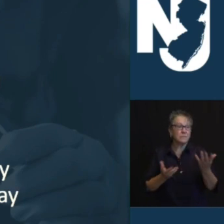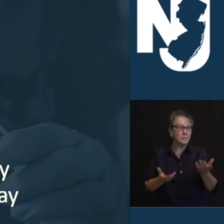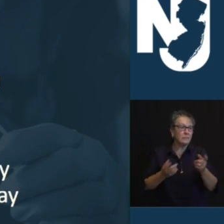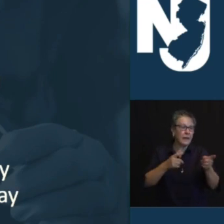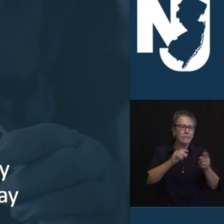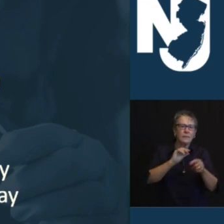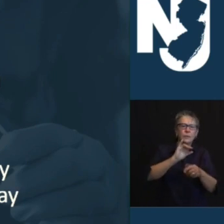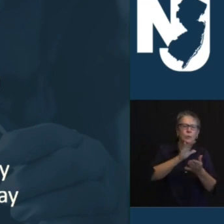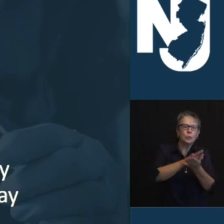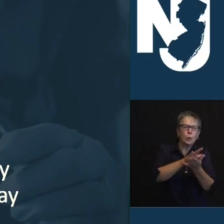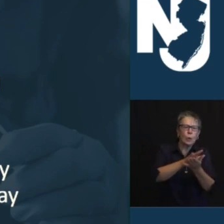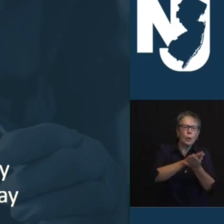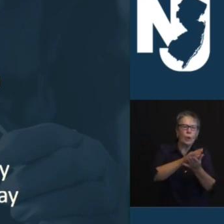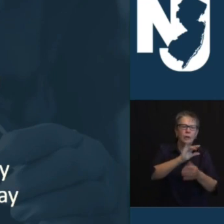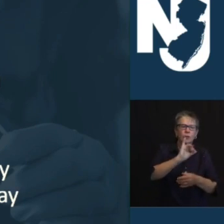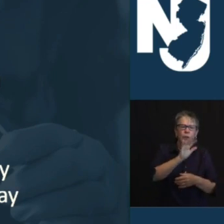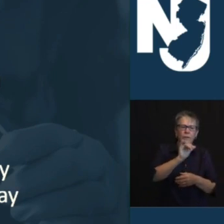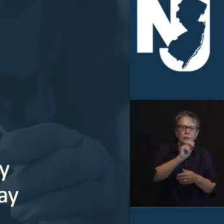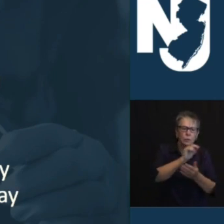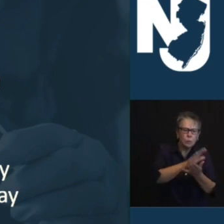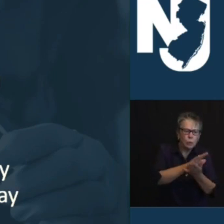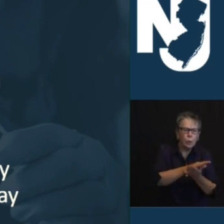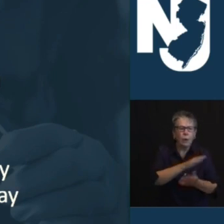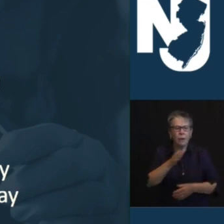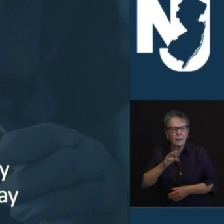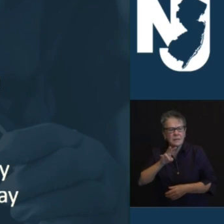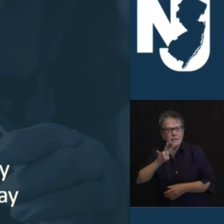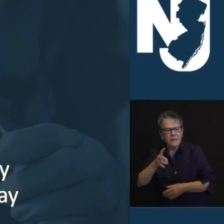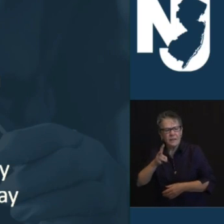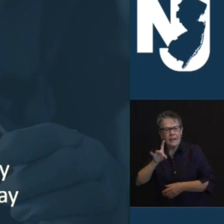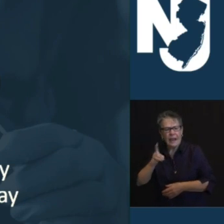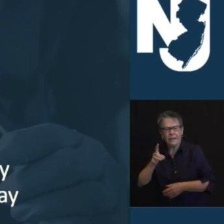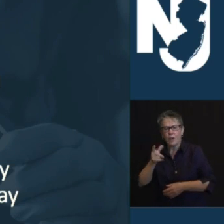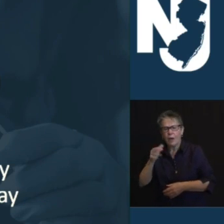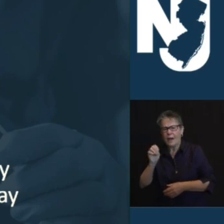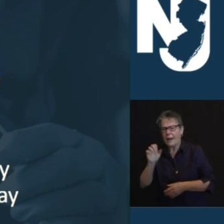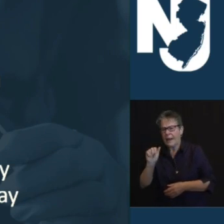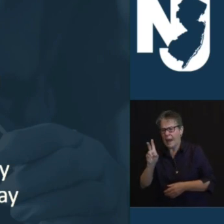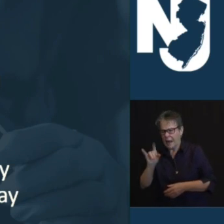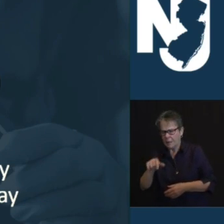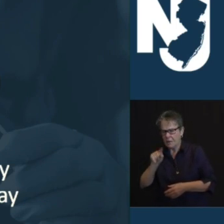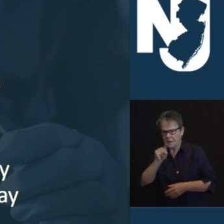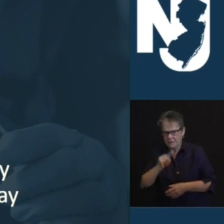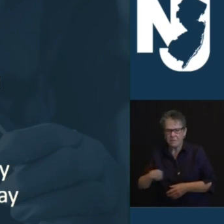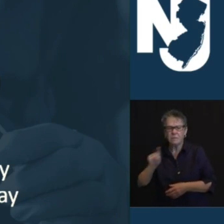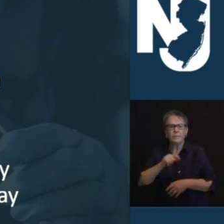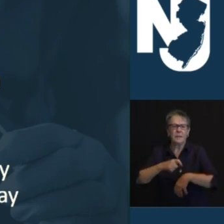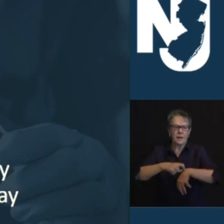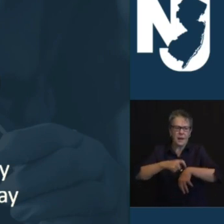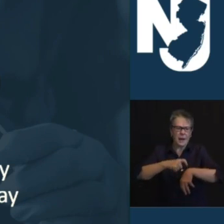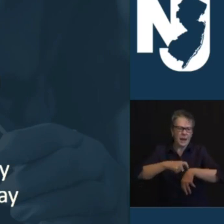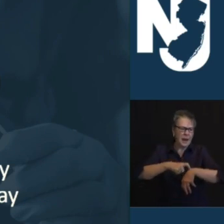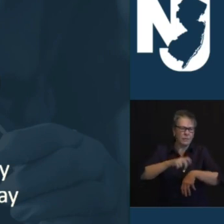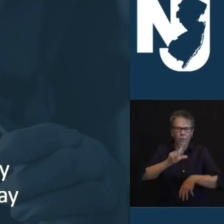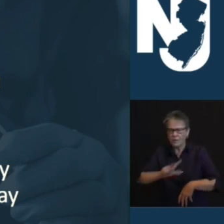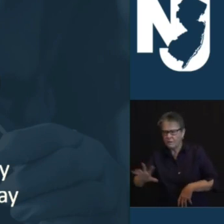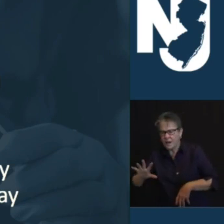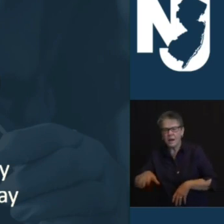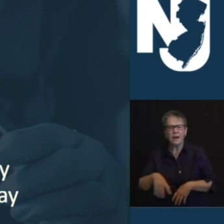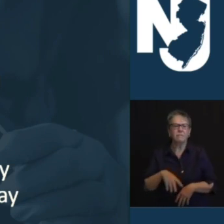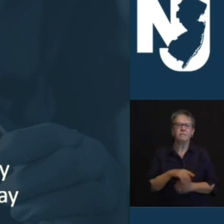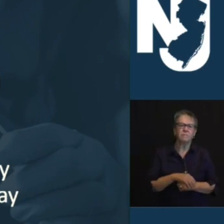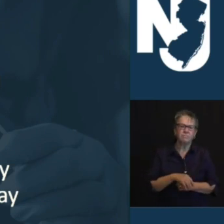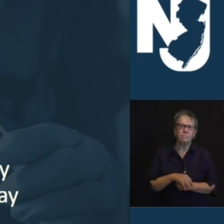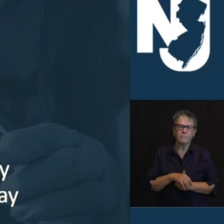at 1139 Klein Avenue in Rahway between the hours of 3 p.m. and 5 p.m. There are